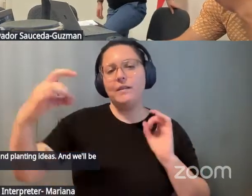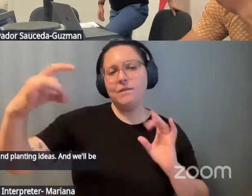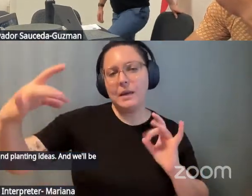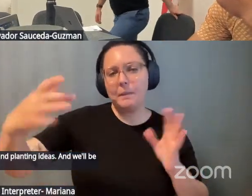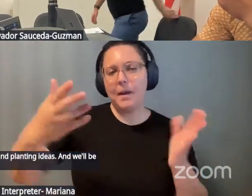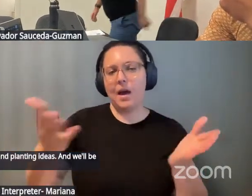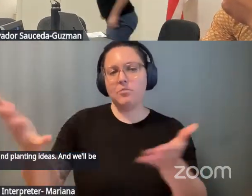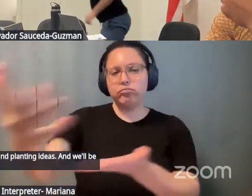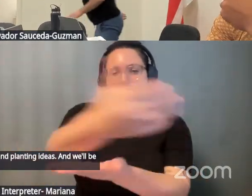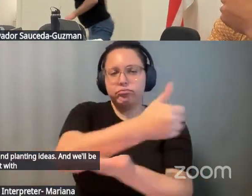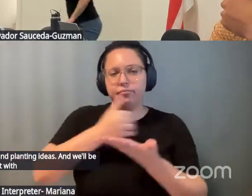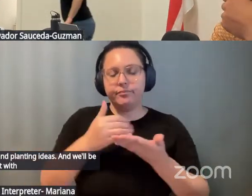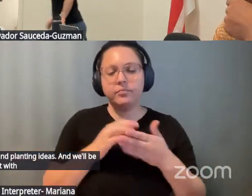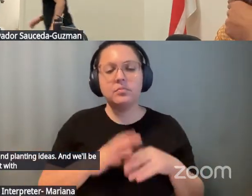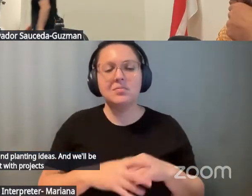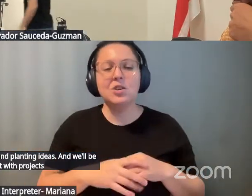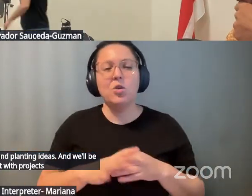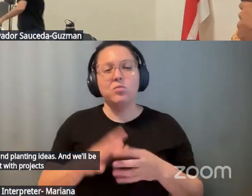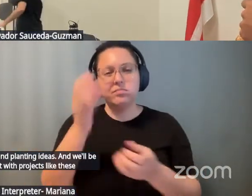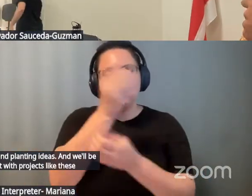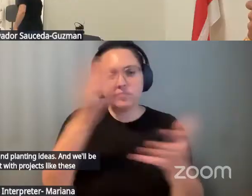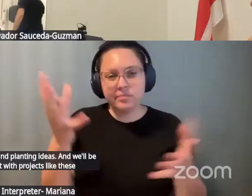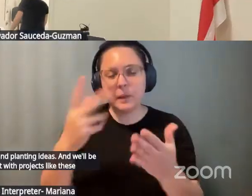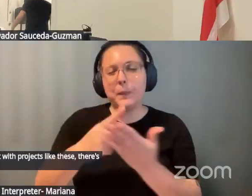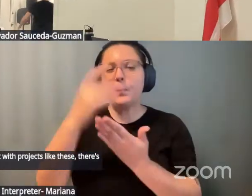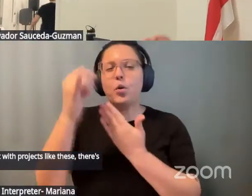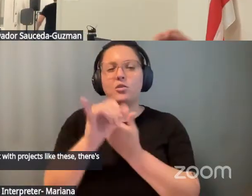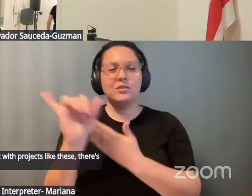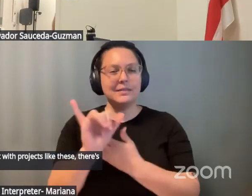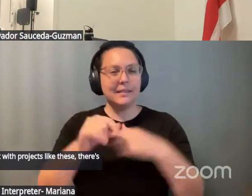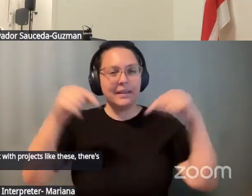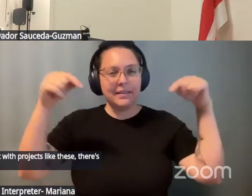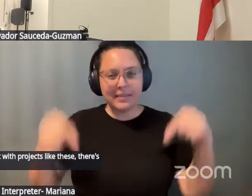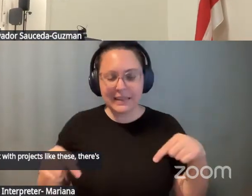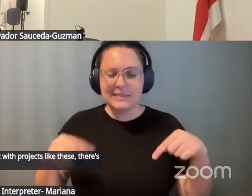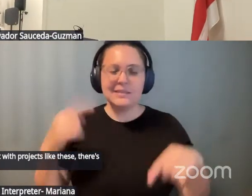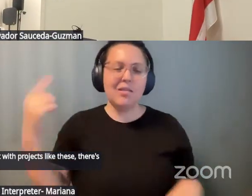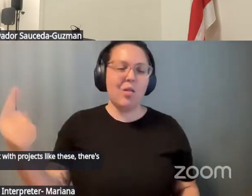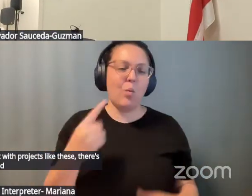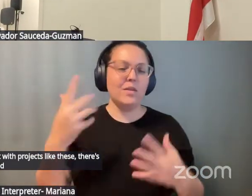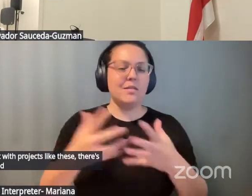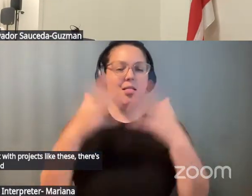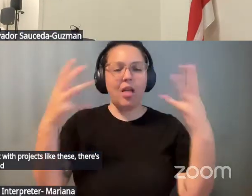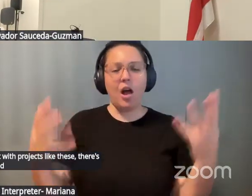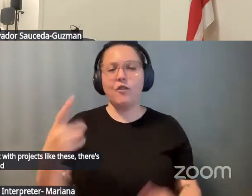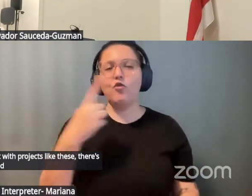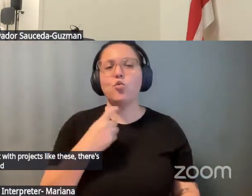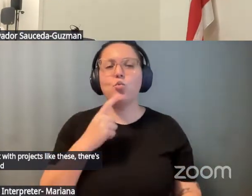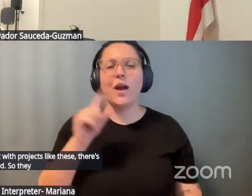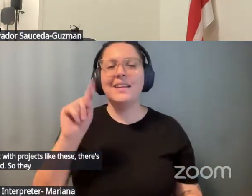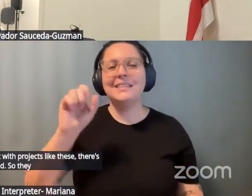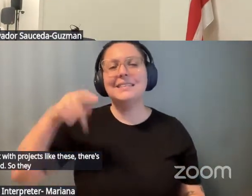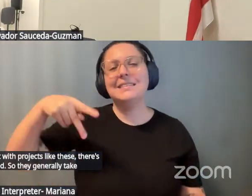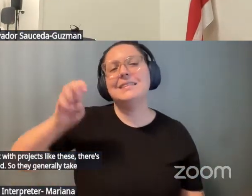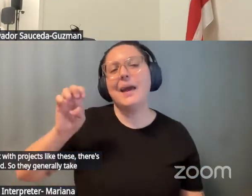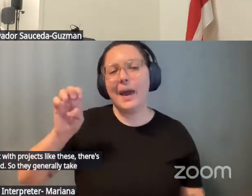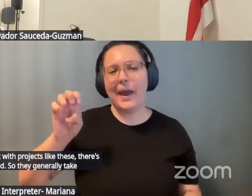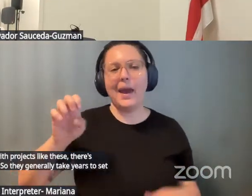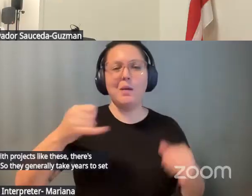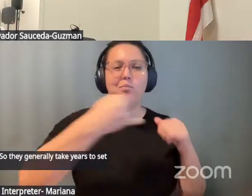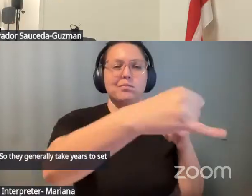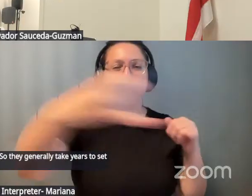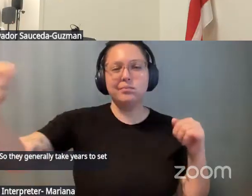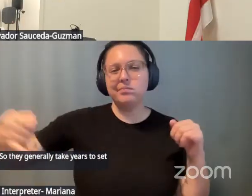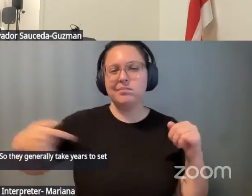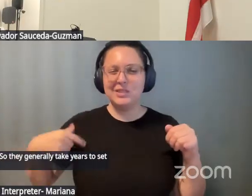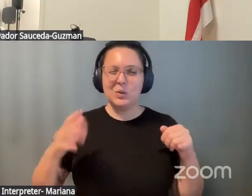that with projects like these, there's always a large amount of red tape involved, so they generally take years to set up, which